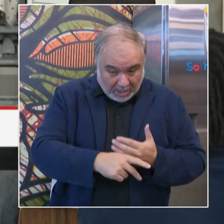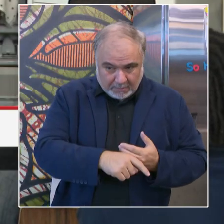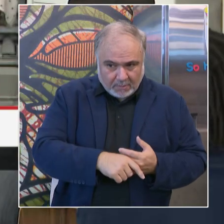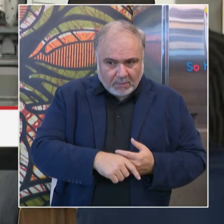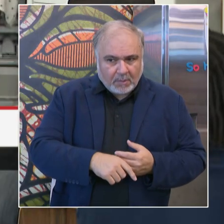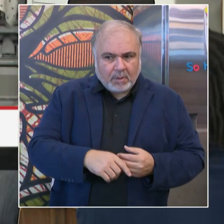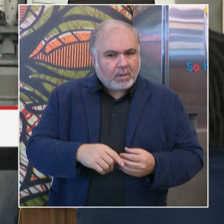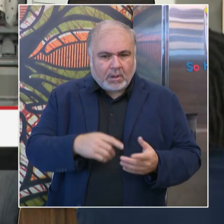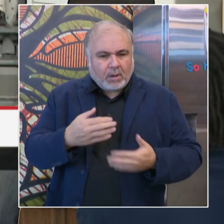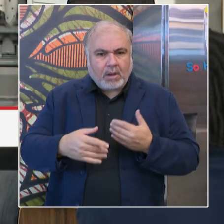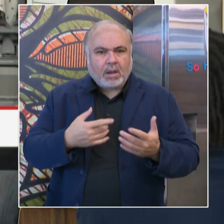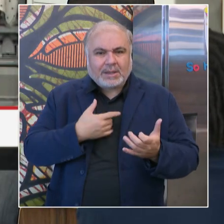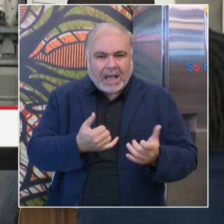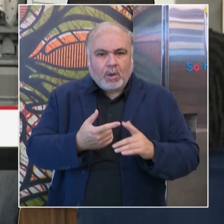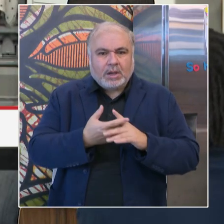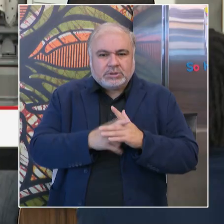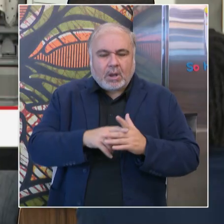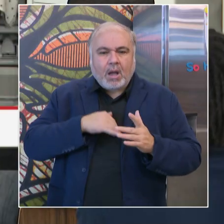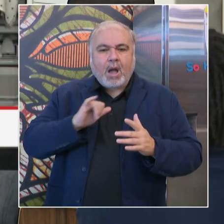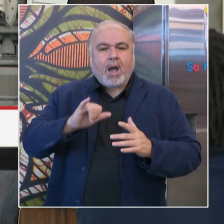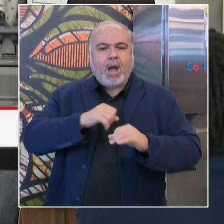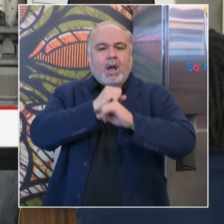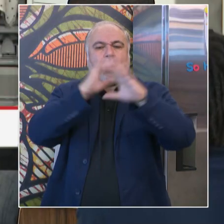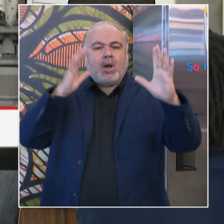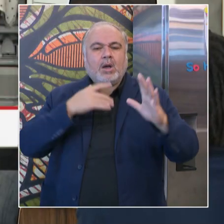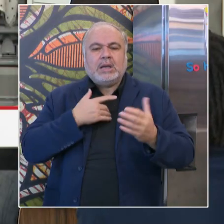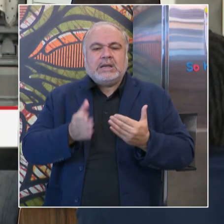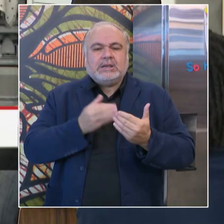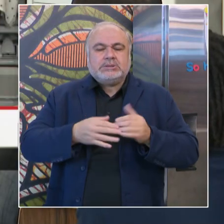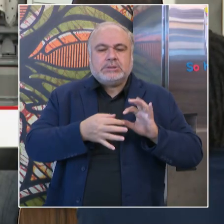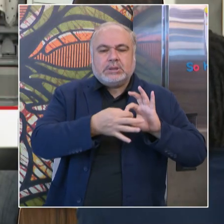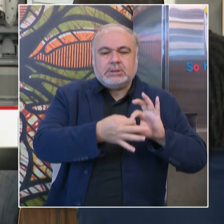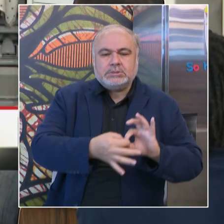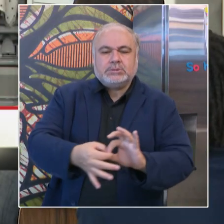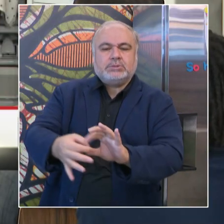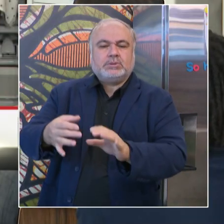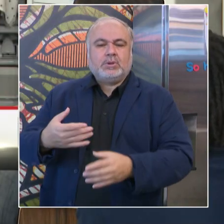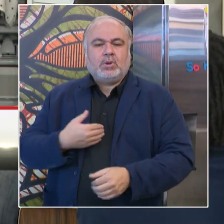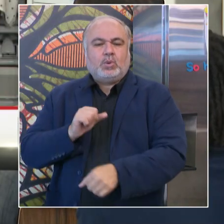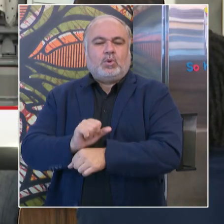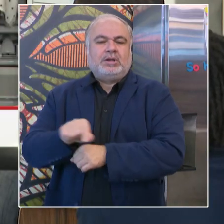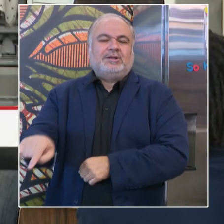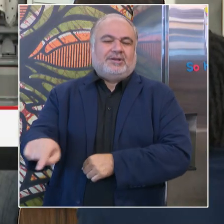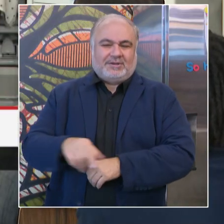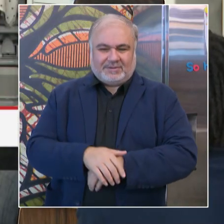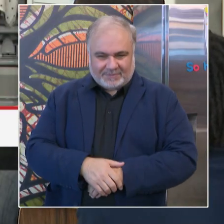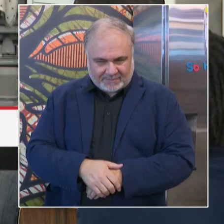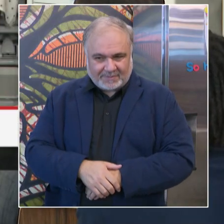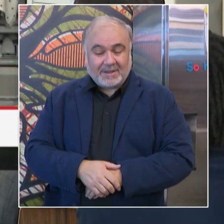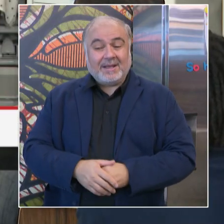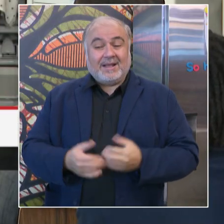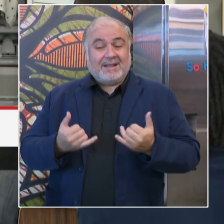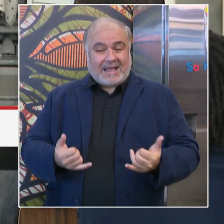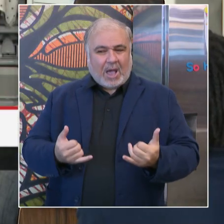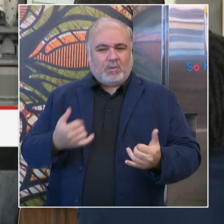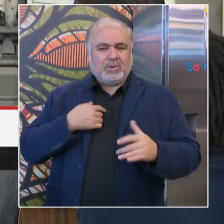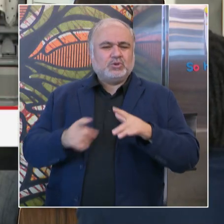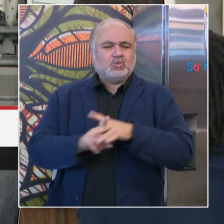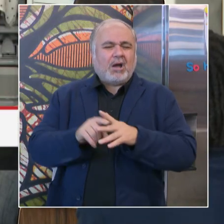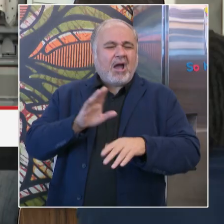University. And unlike Jonathan in high school, I actually have a time, y'all. I have a timer to set up, to wake